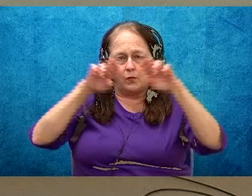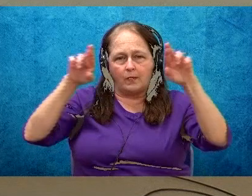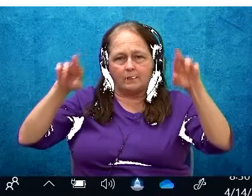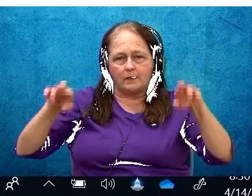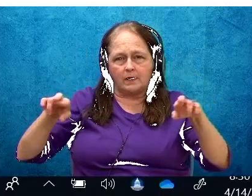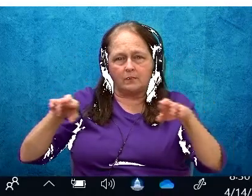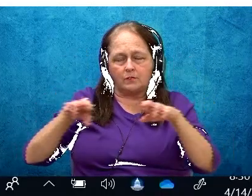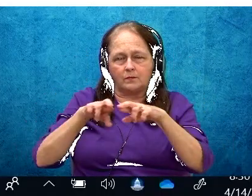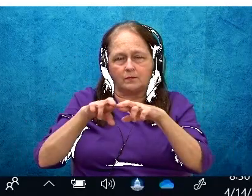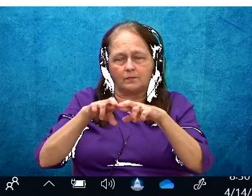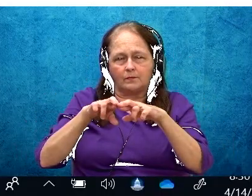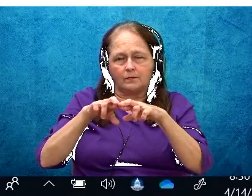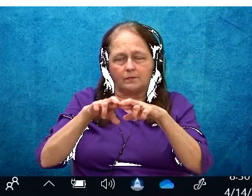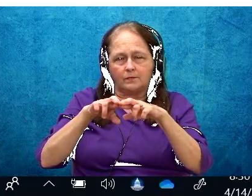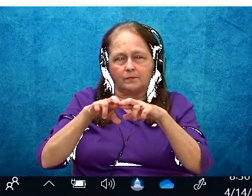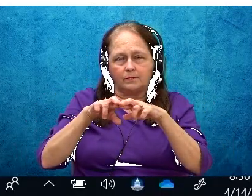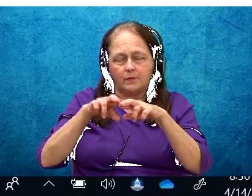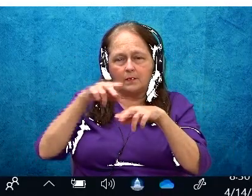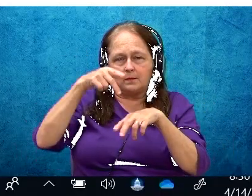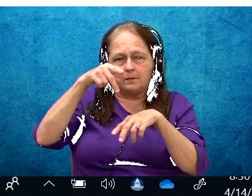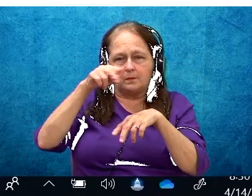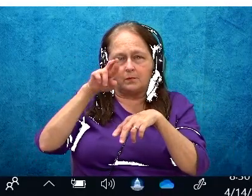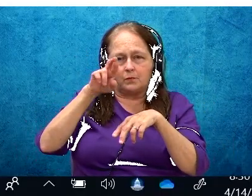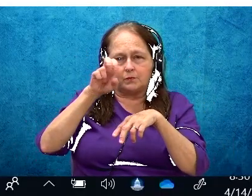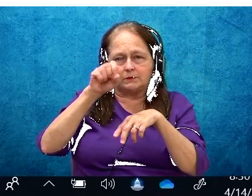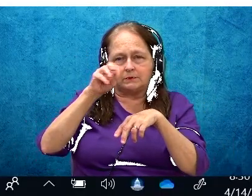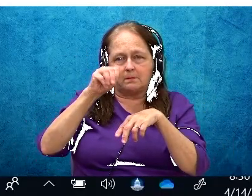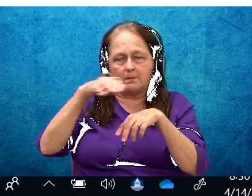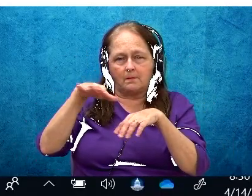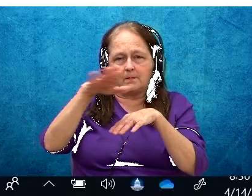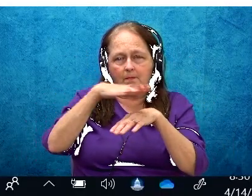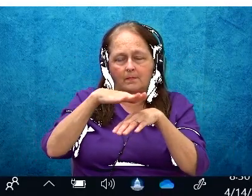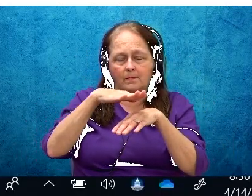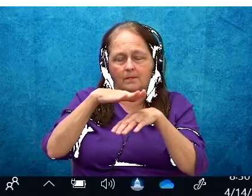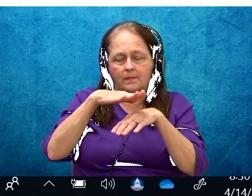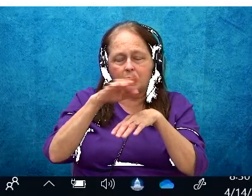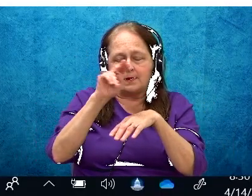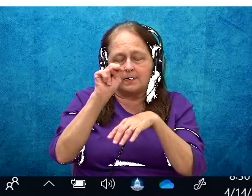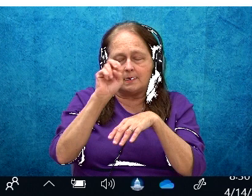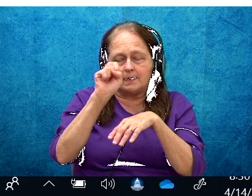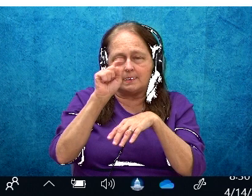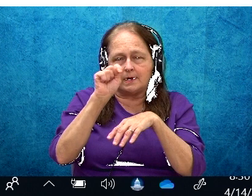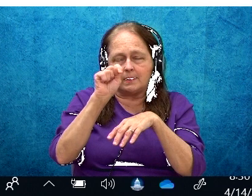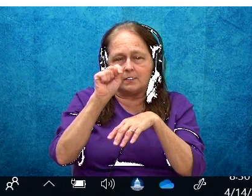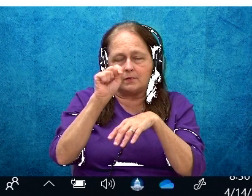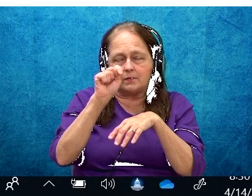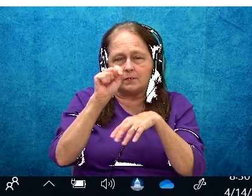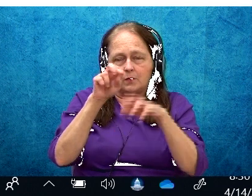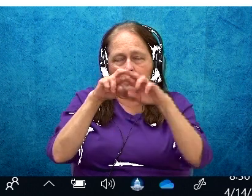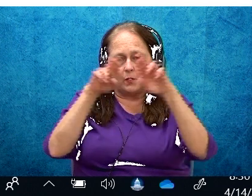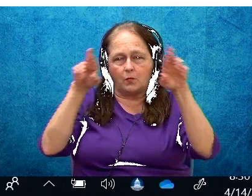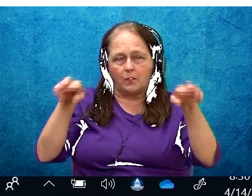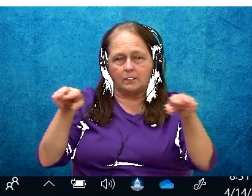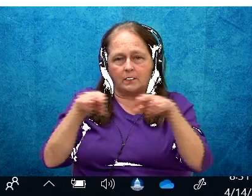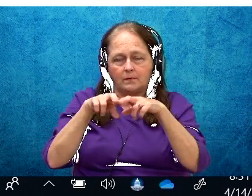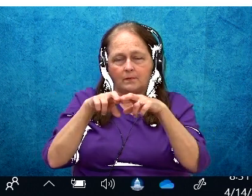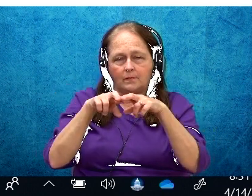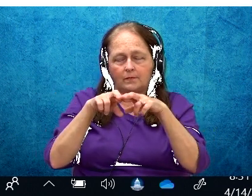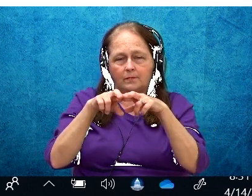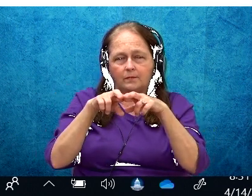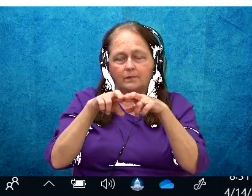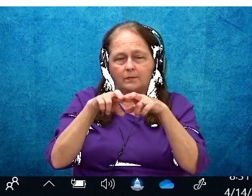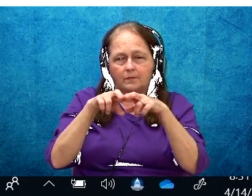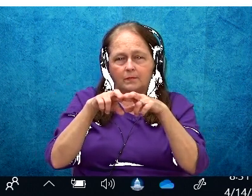We have some vocabulary: surface area, net, rectangular prism, and we're using